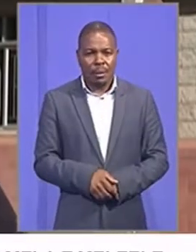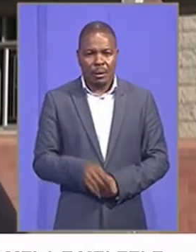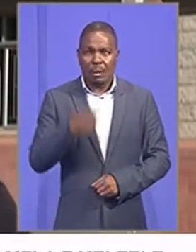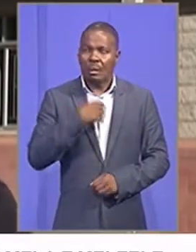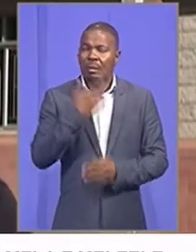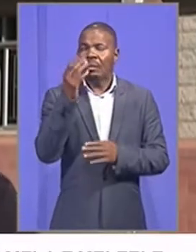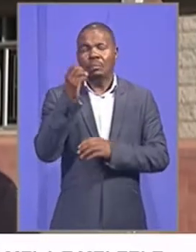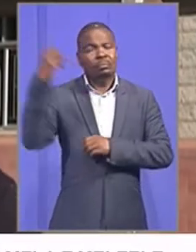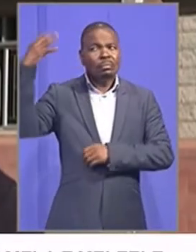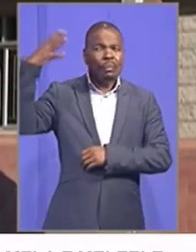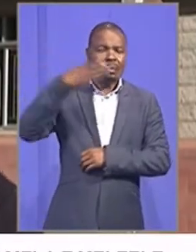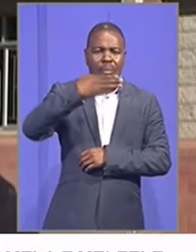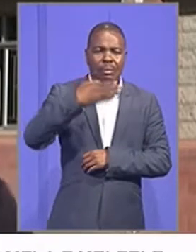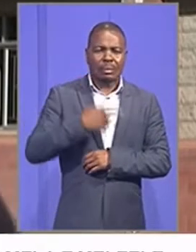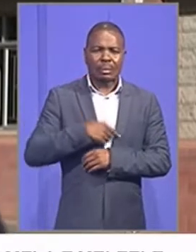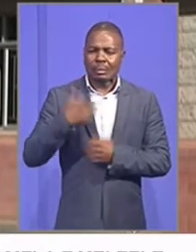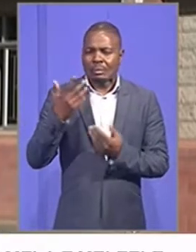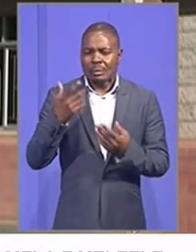a shade.